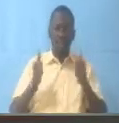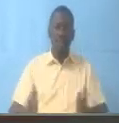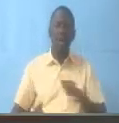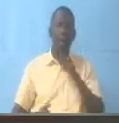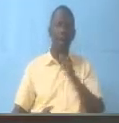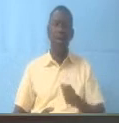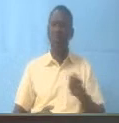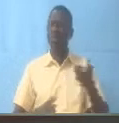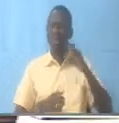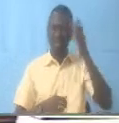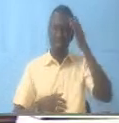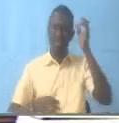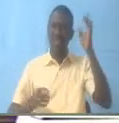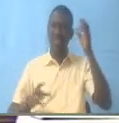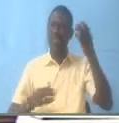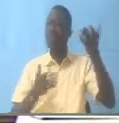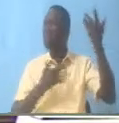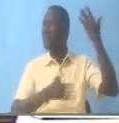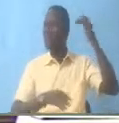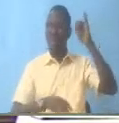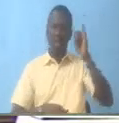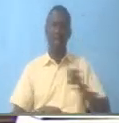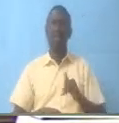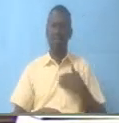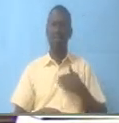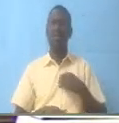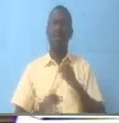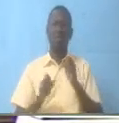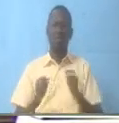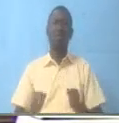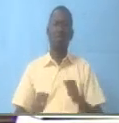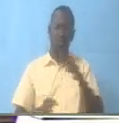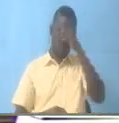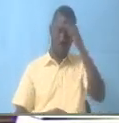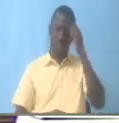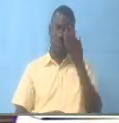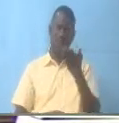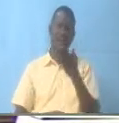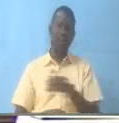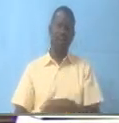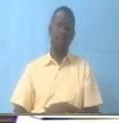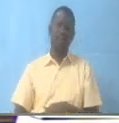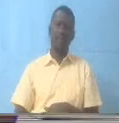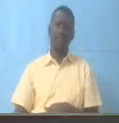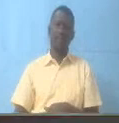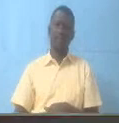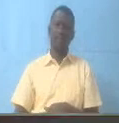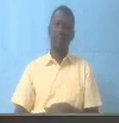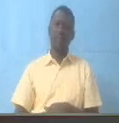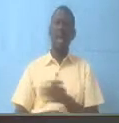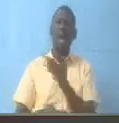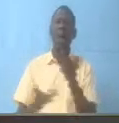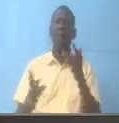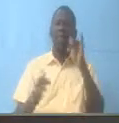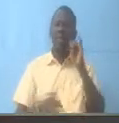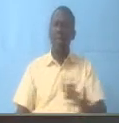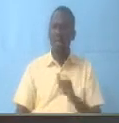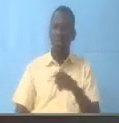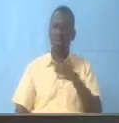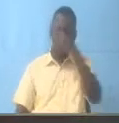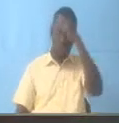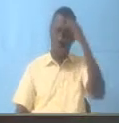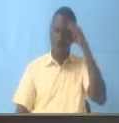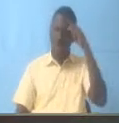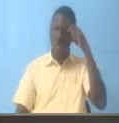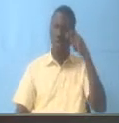at yu yàgg. Can you tell us in what year you were president of the Gambia Bar Association? di ñu mun a wax jamono ji nga xamee ne nag yaa